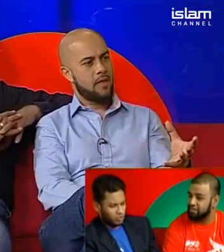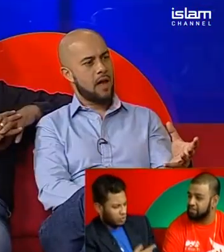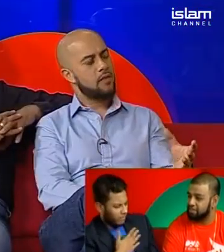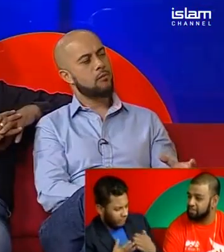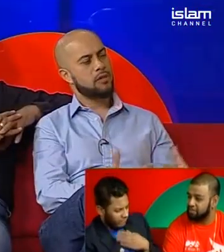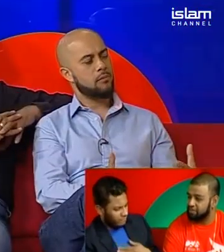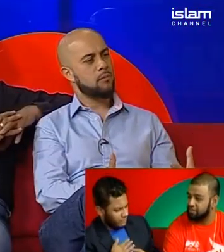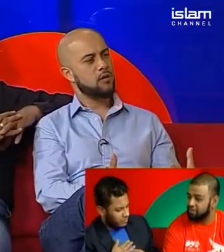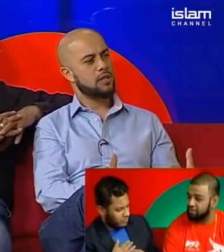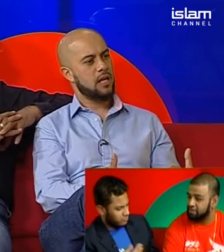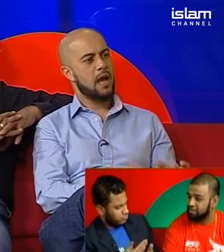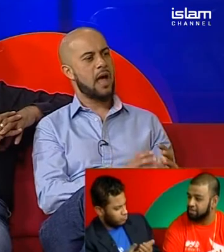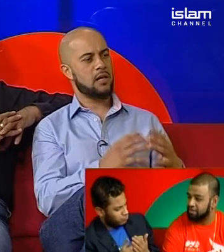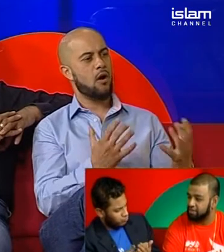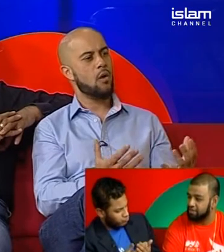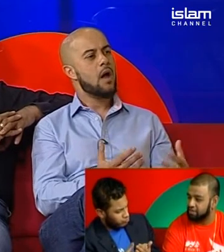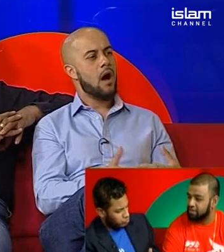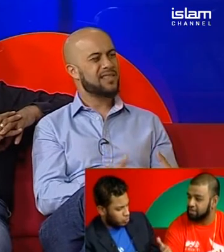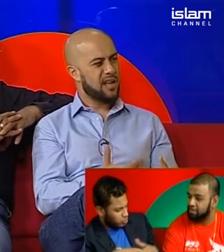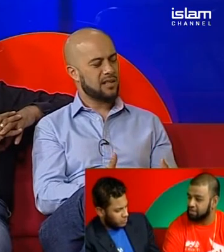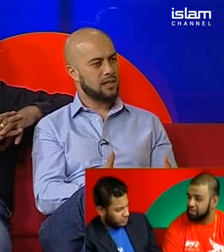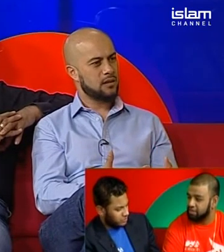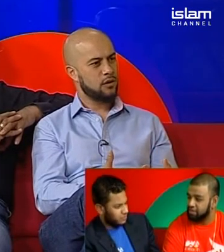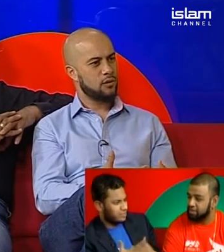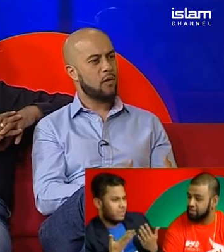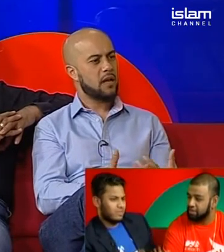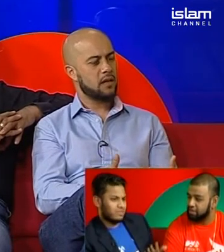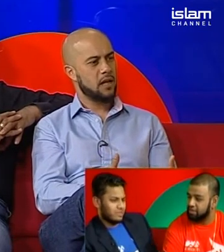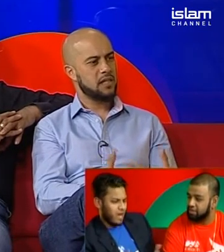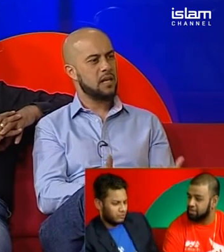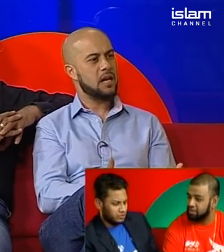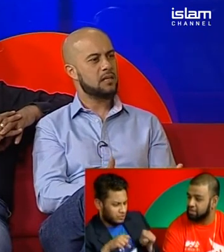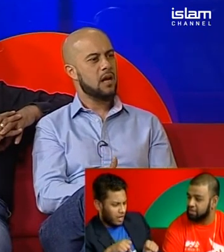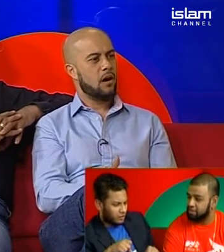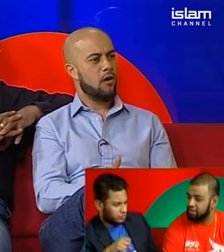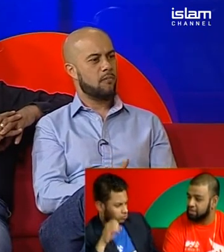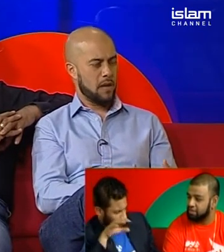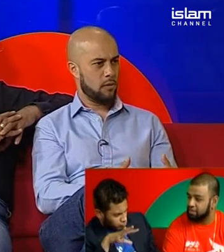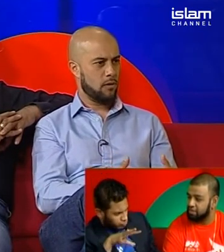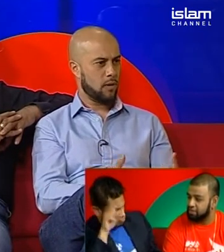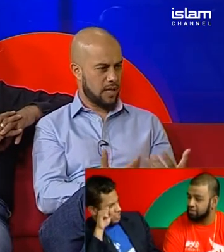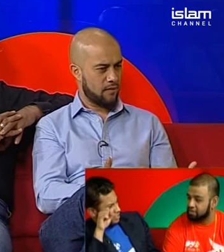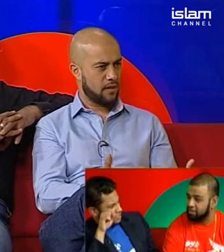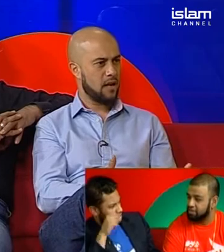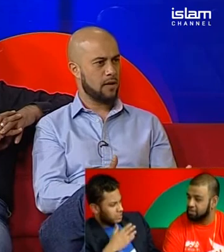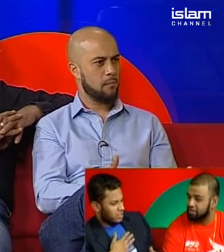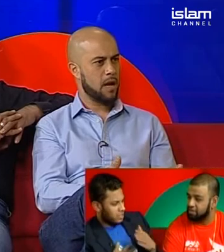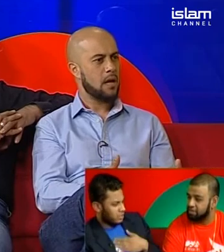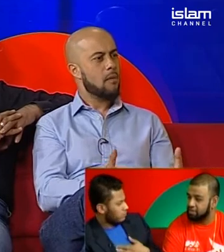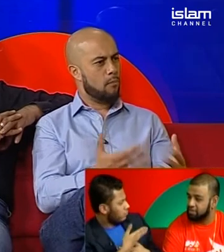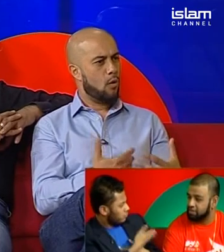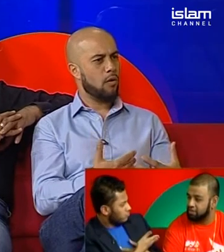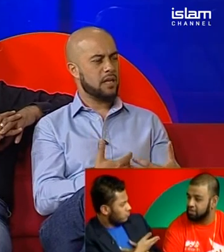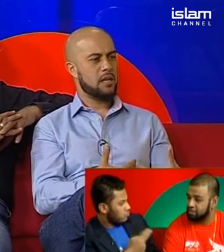feel that the Muslim community as a whole are starting to recognise the needs of people who are deaf and the hearing